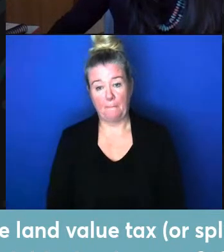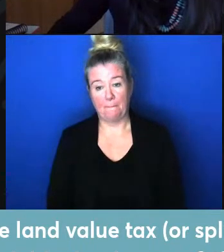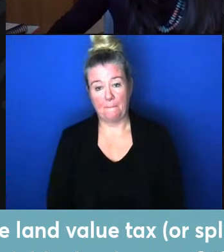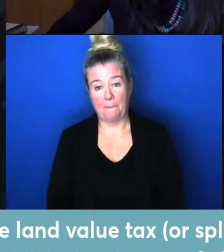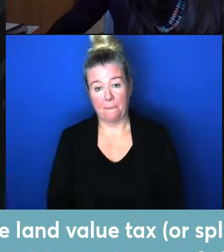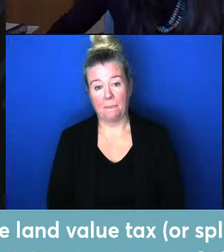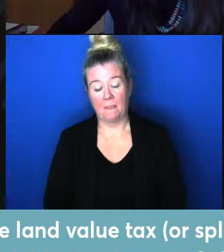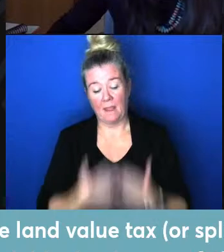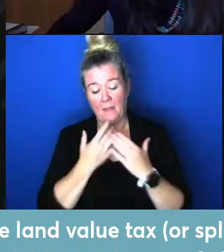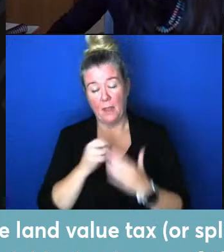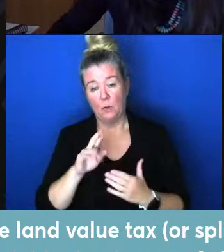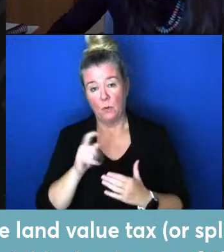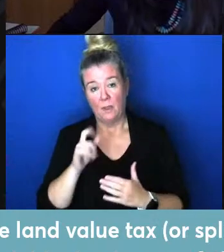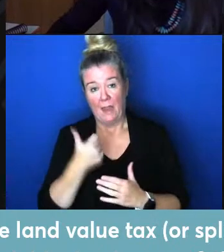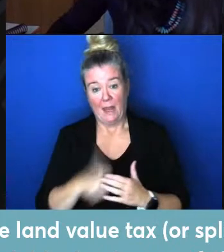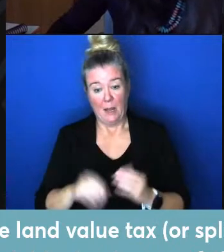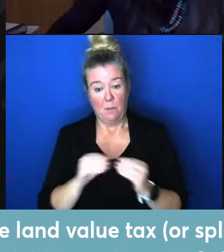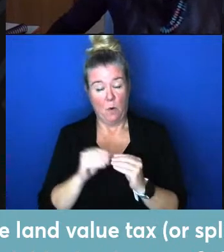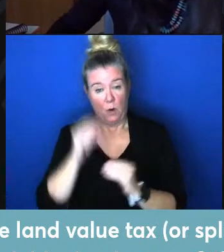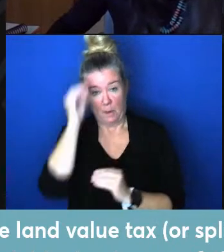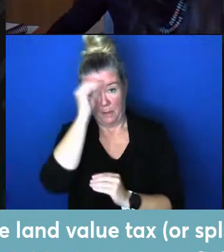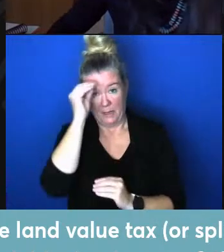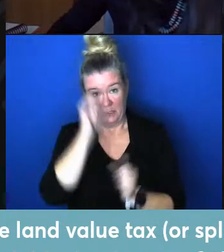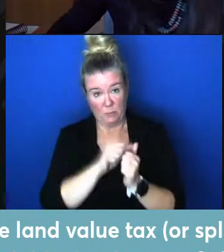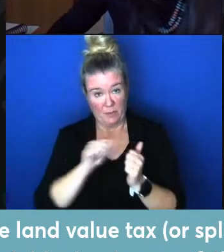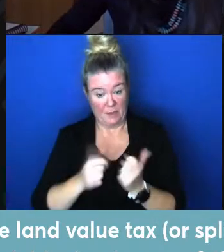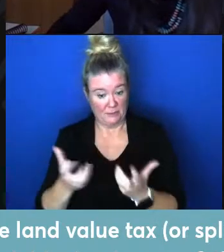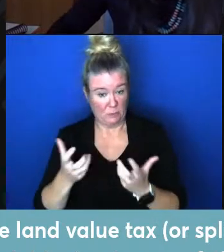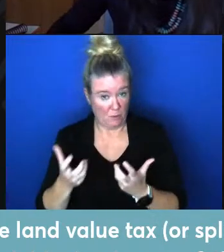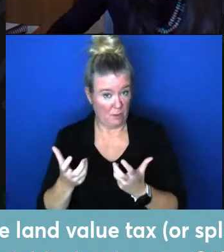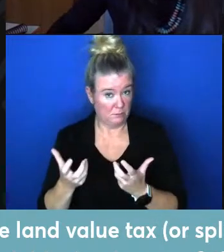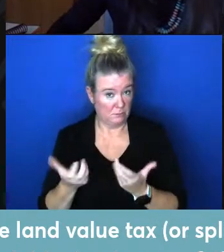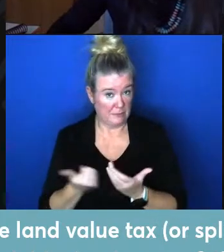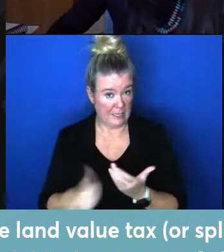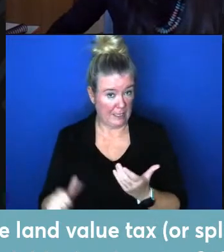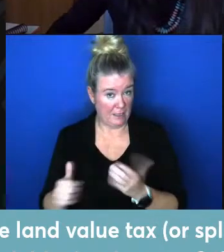Thanks, Ruth. Anyone else want to weigh in on this?